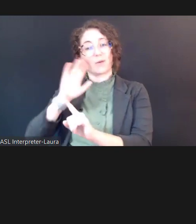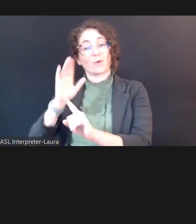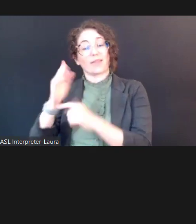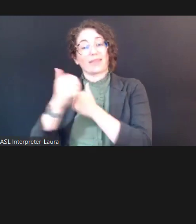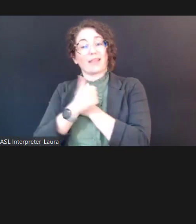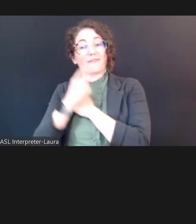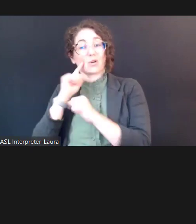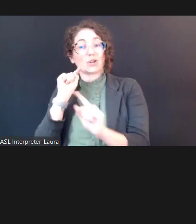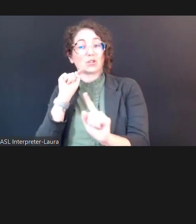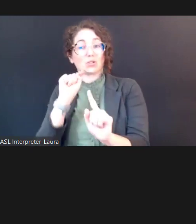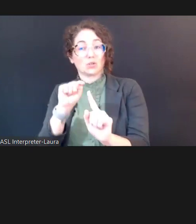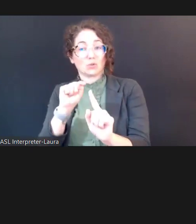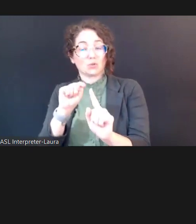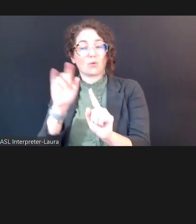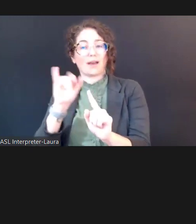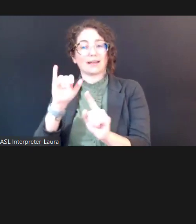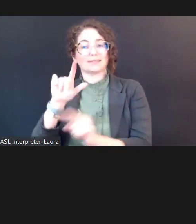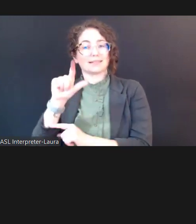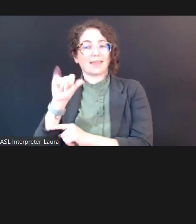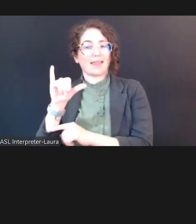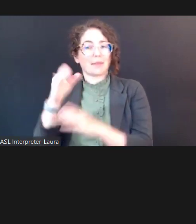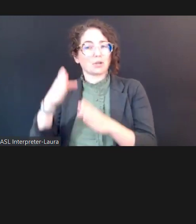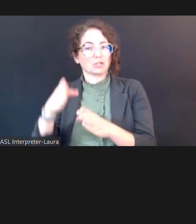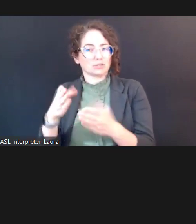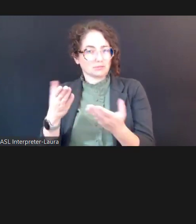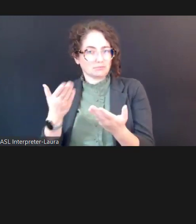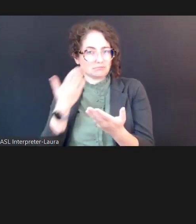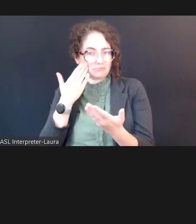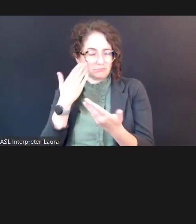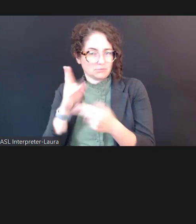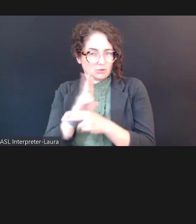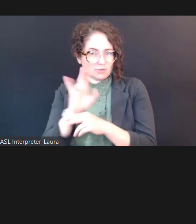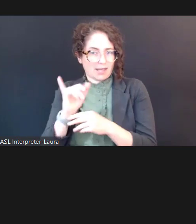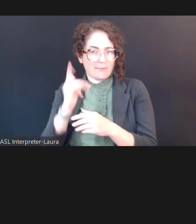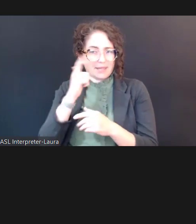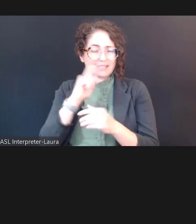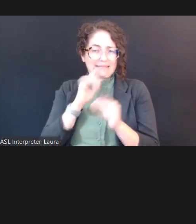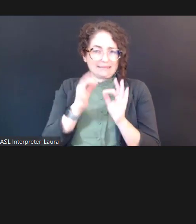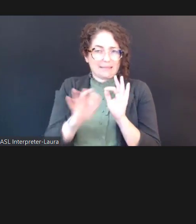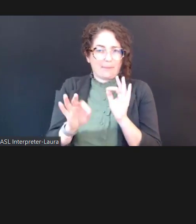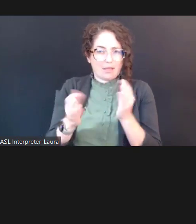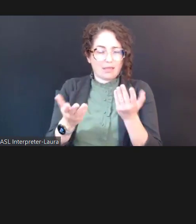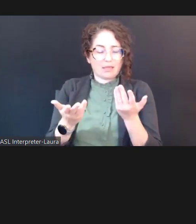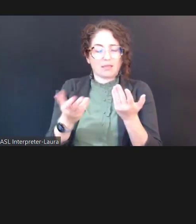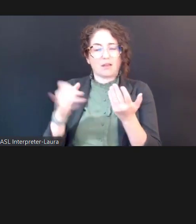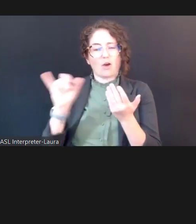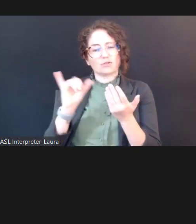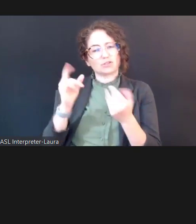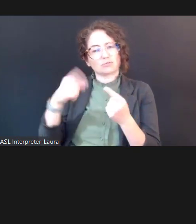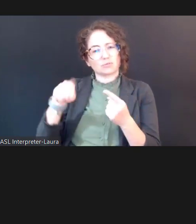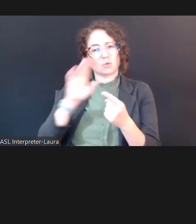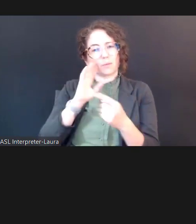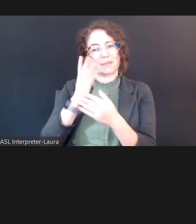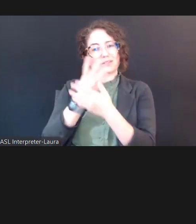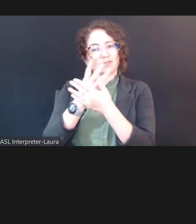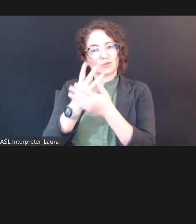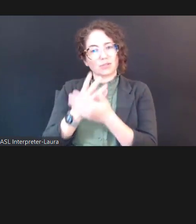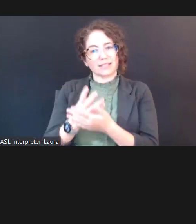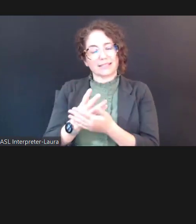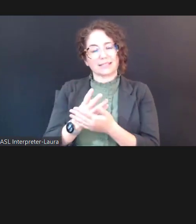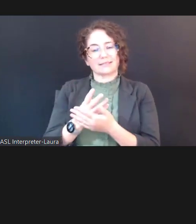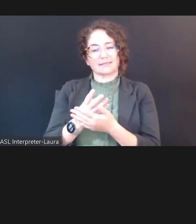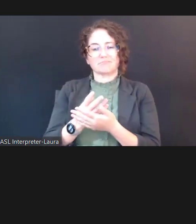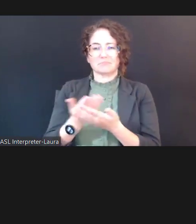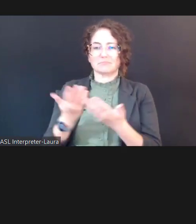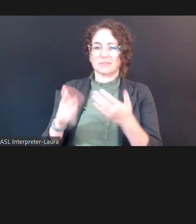love for you as a layperson to use, because of its simplicity and because you're going to be screening in